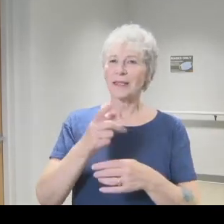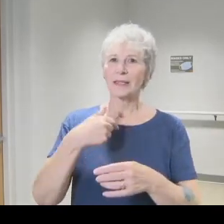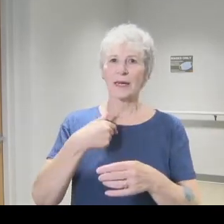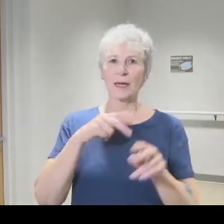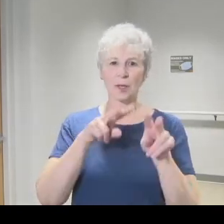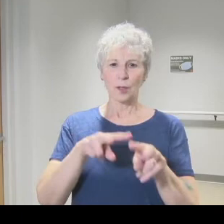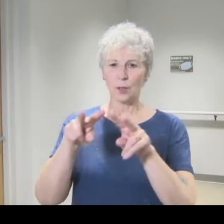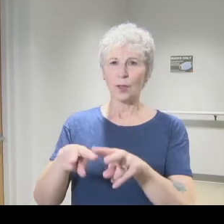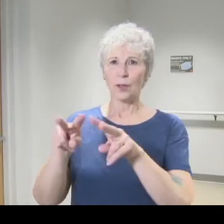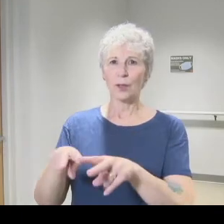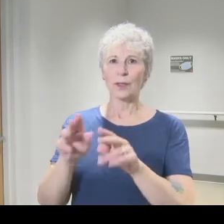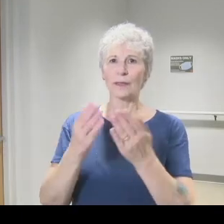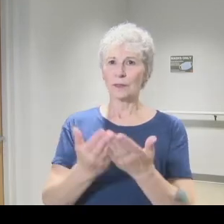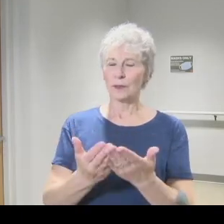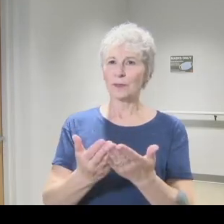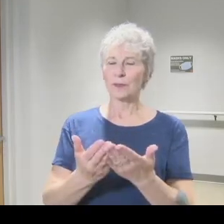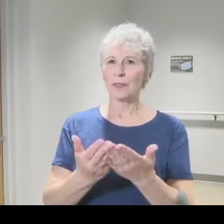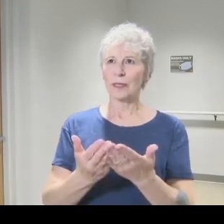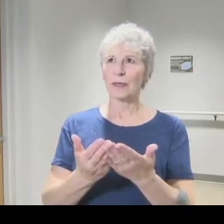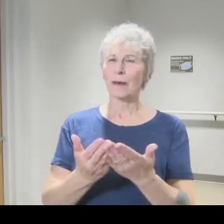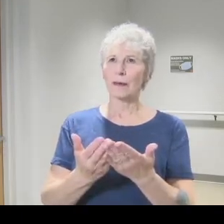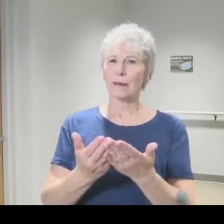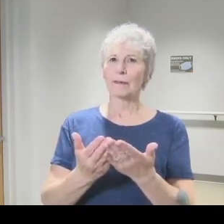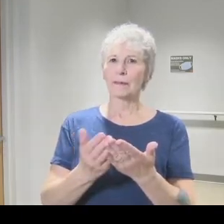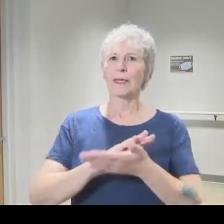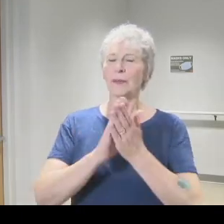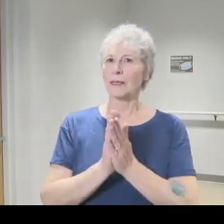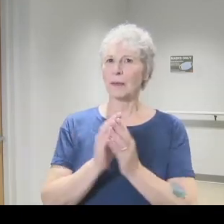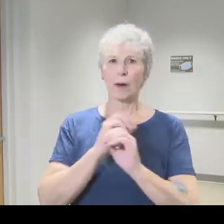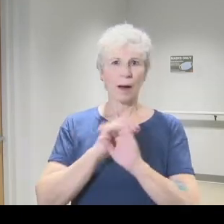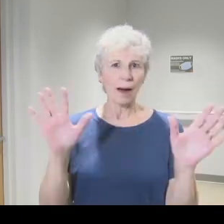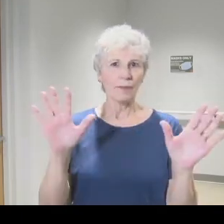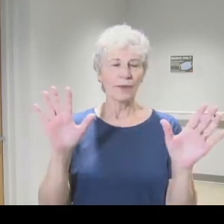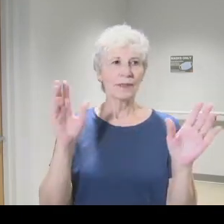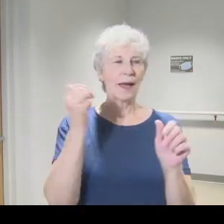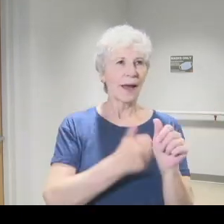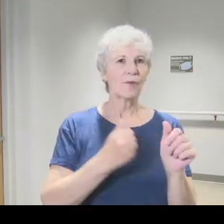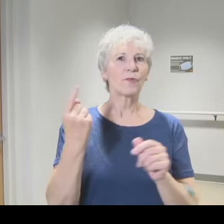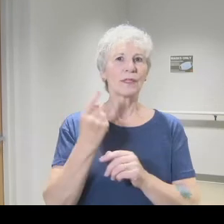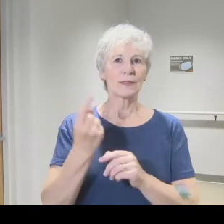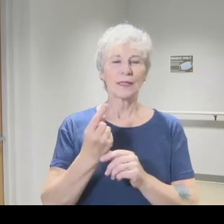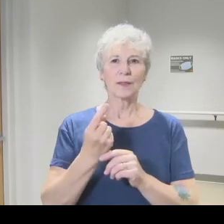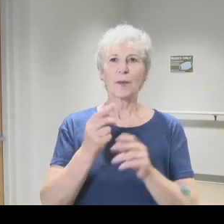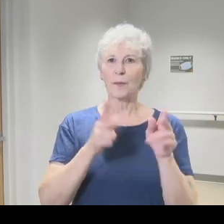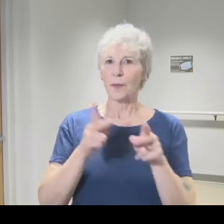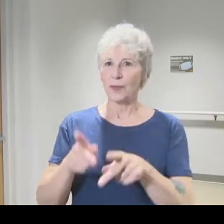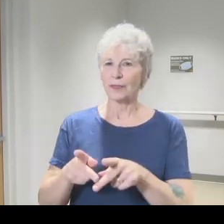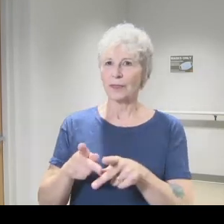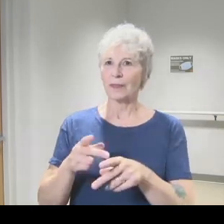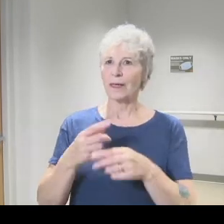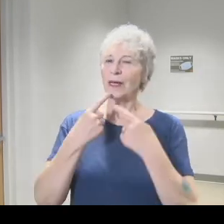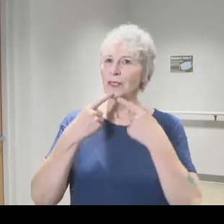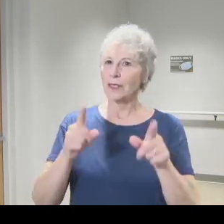become readily apparent that every single person who professes faith in Christ,